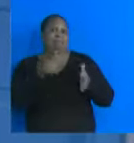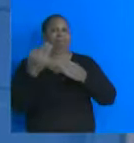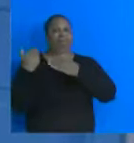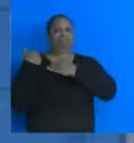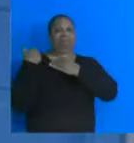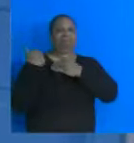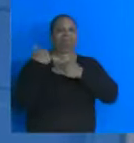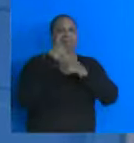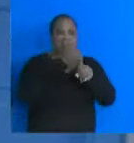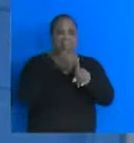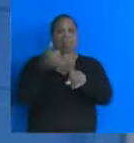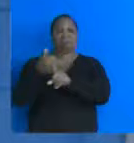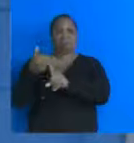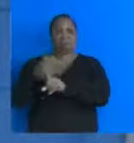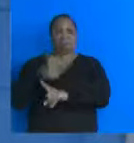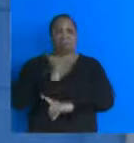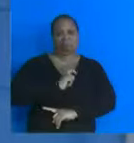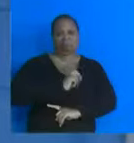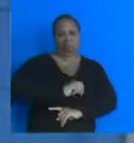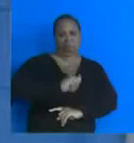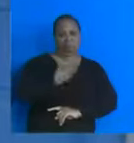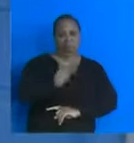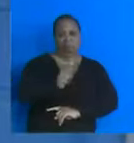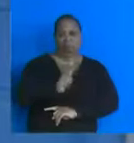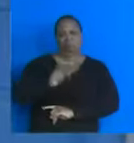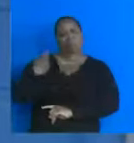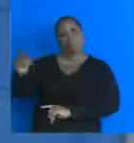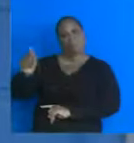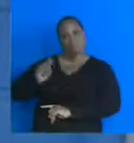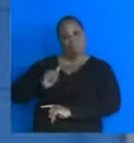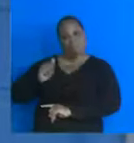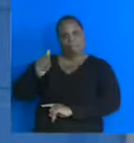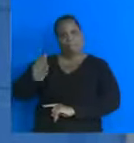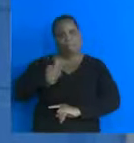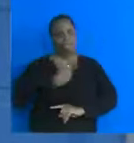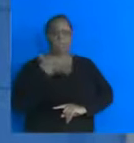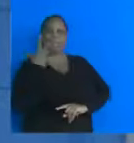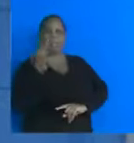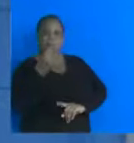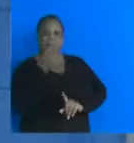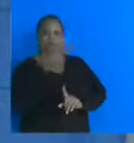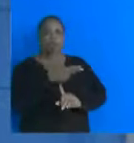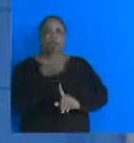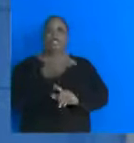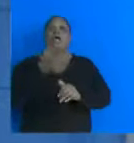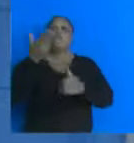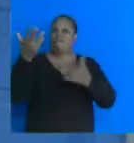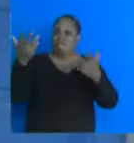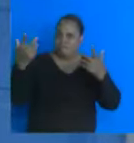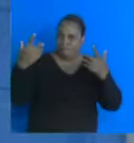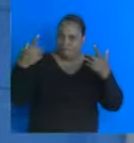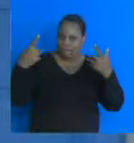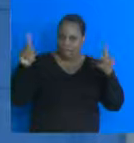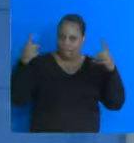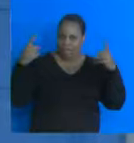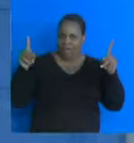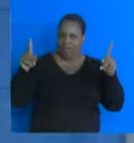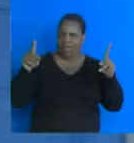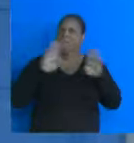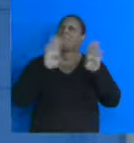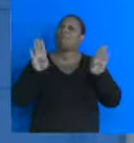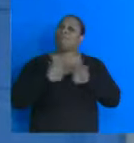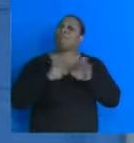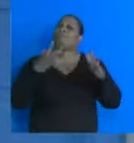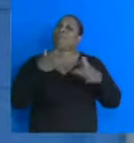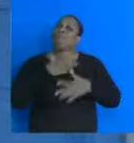transportation, including costs to their respective residence or accommodation. Finally, Bermuda, we appreciate that